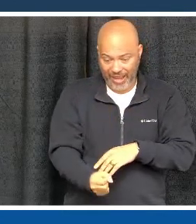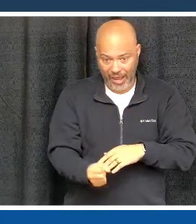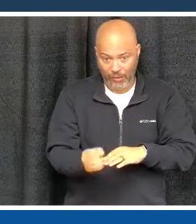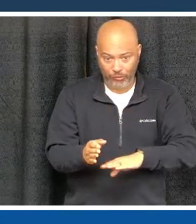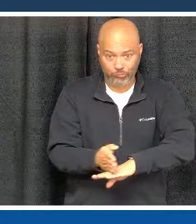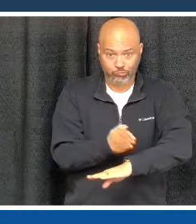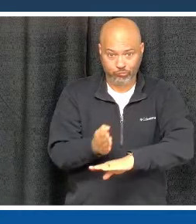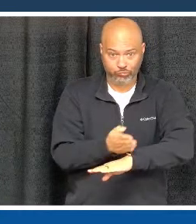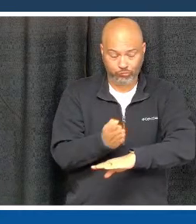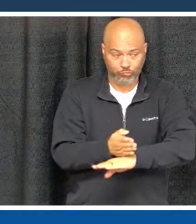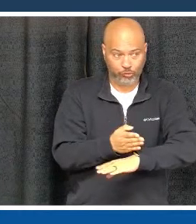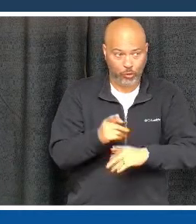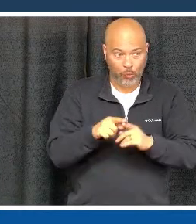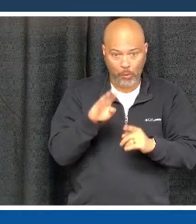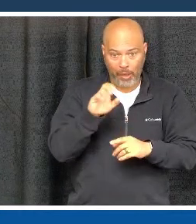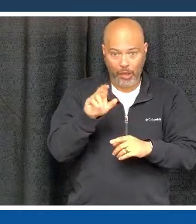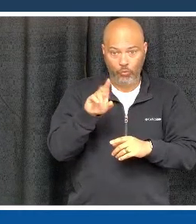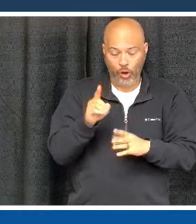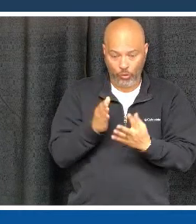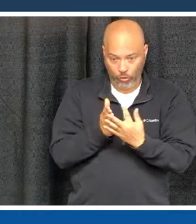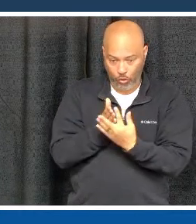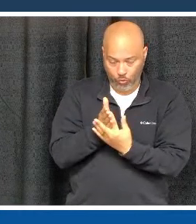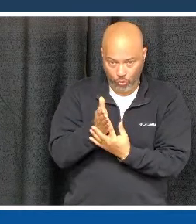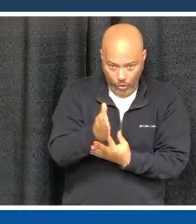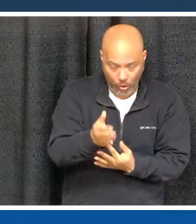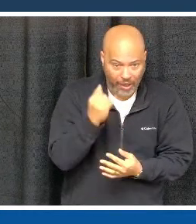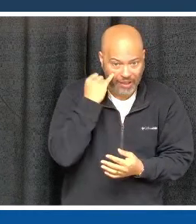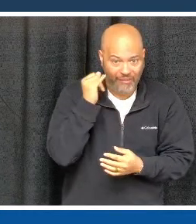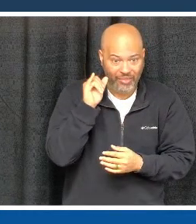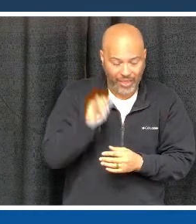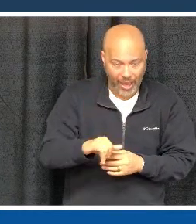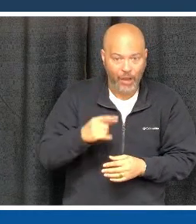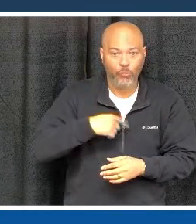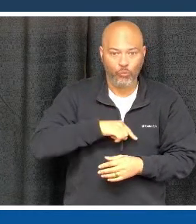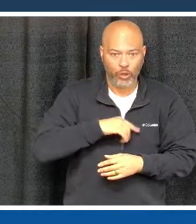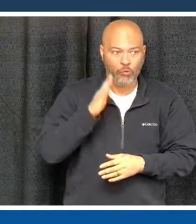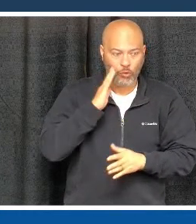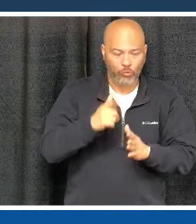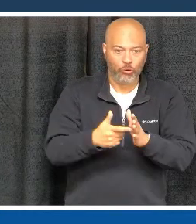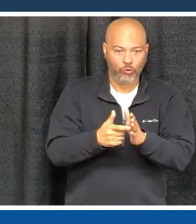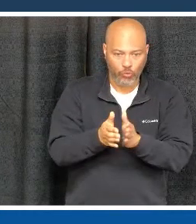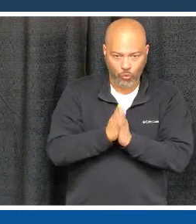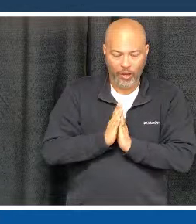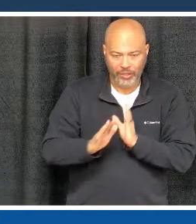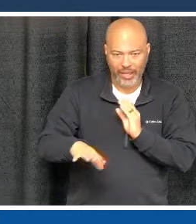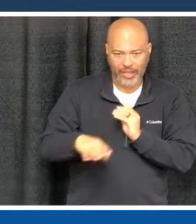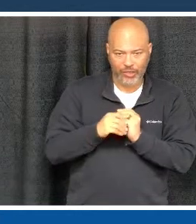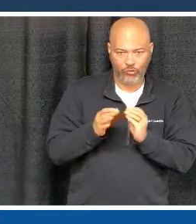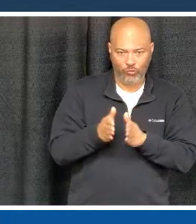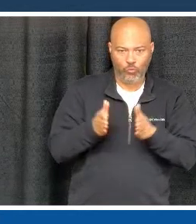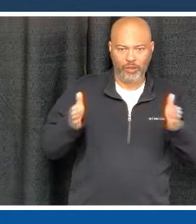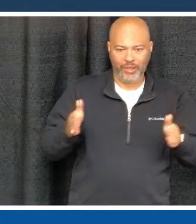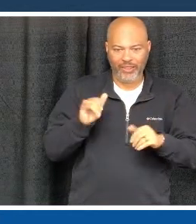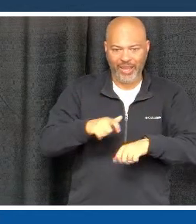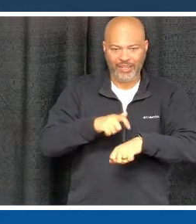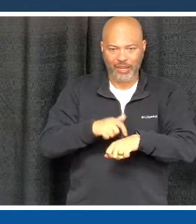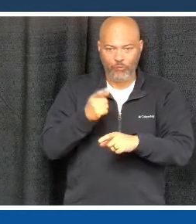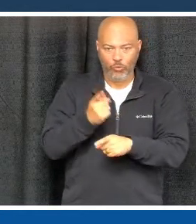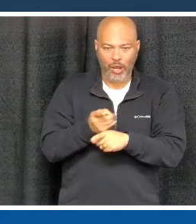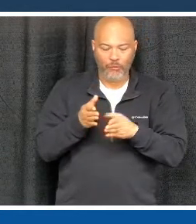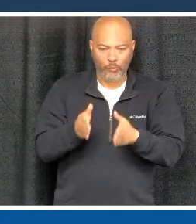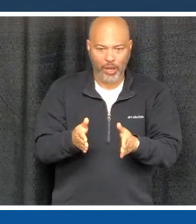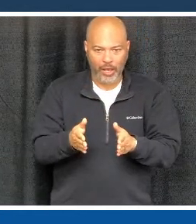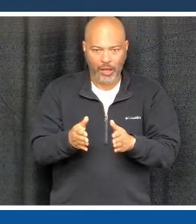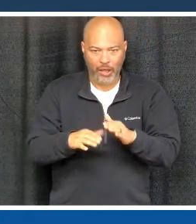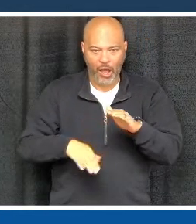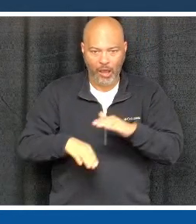where Bell Road actually goes through, that's where, if that developed, we would request the additional width at that time of the right-of-way, up